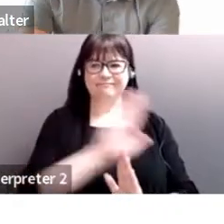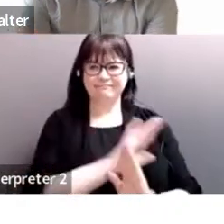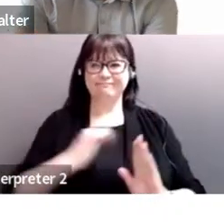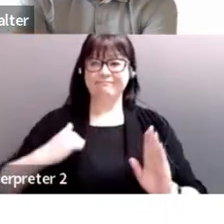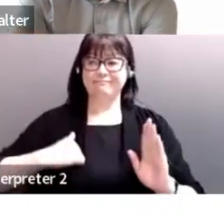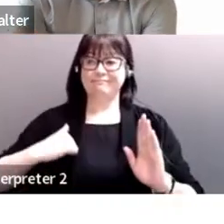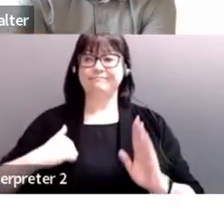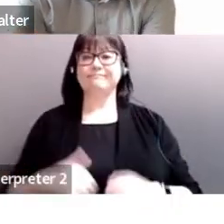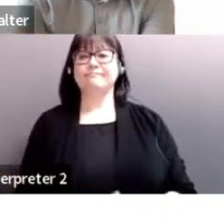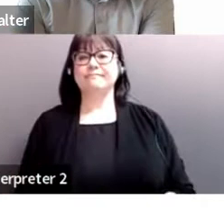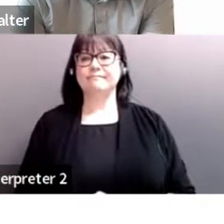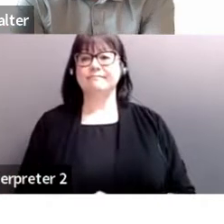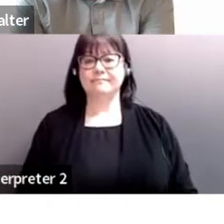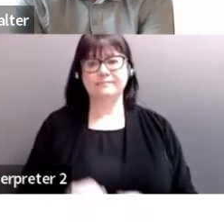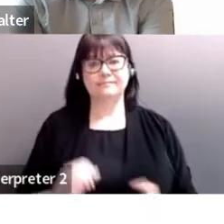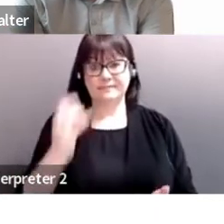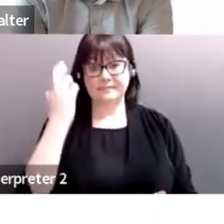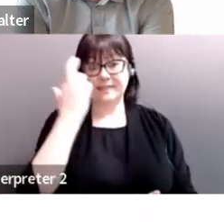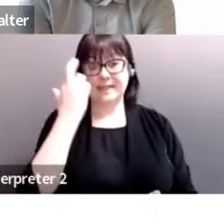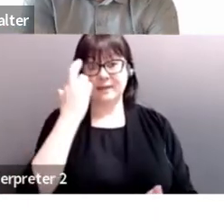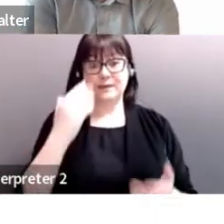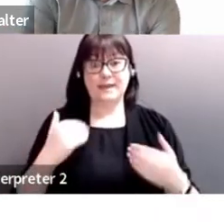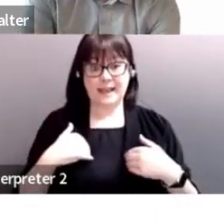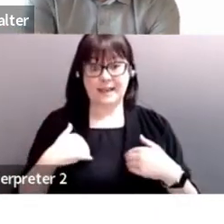why it exists for you to take advantage of.